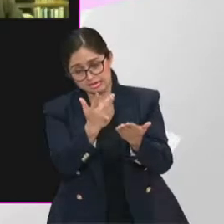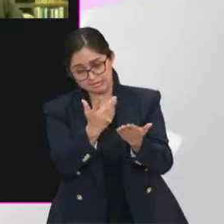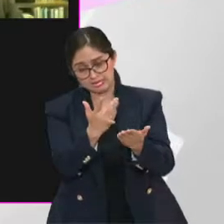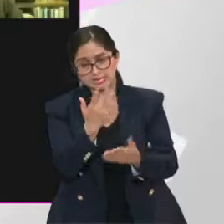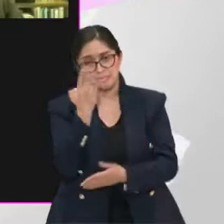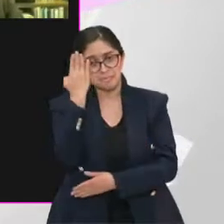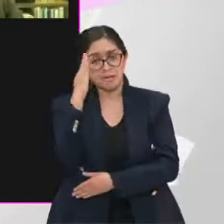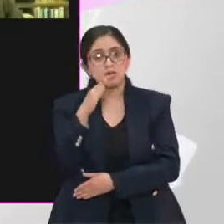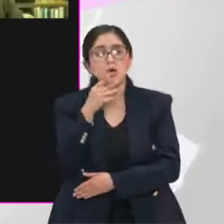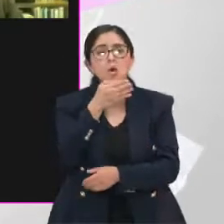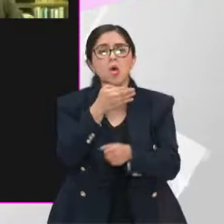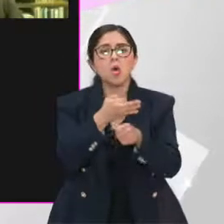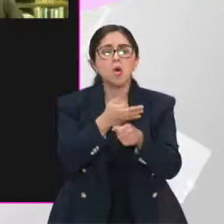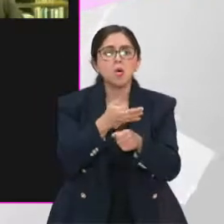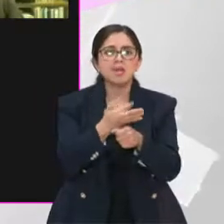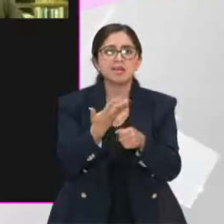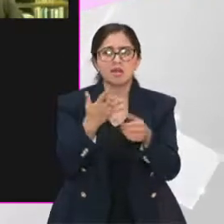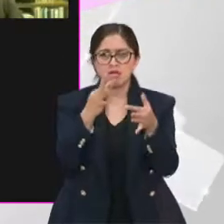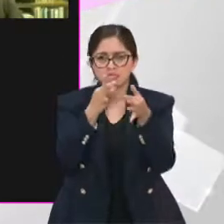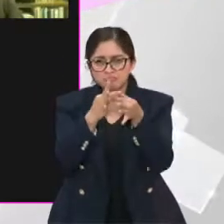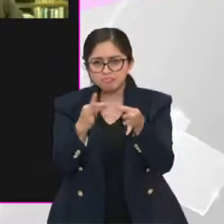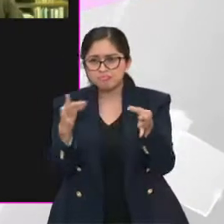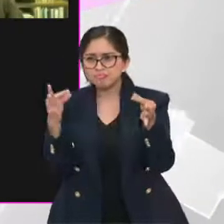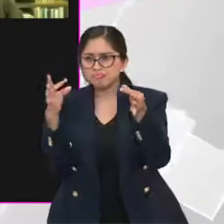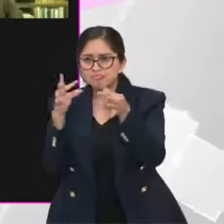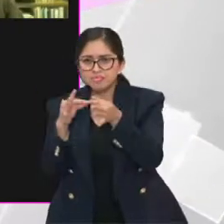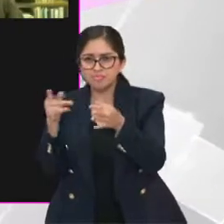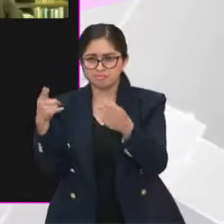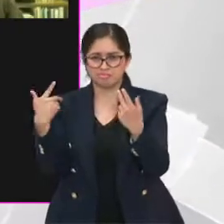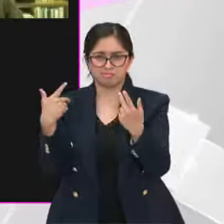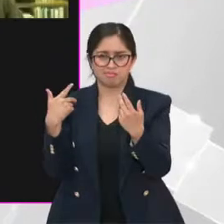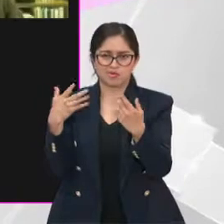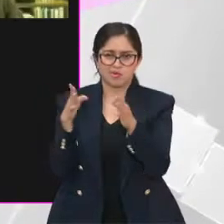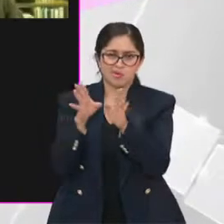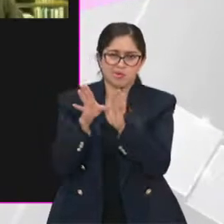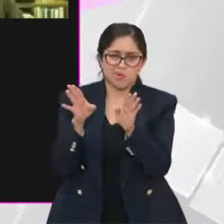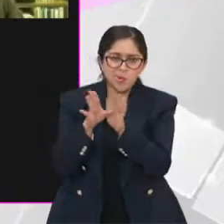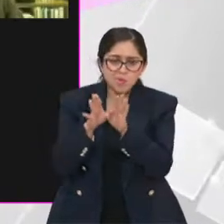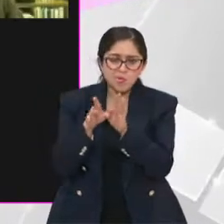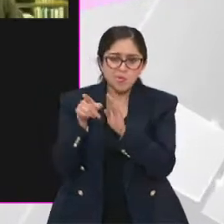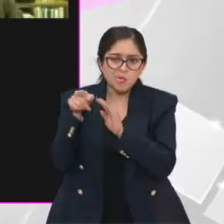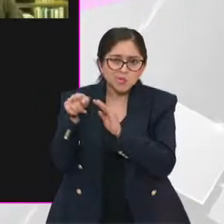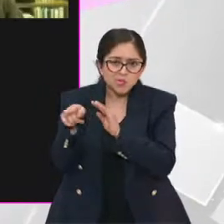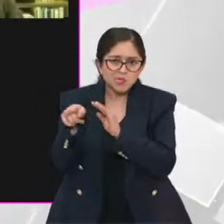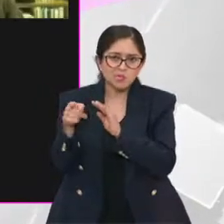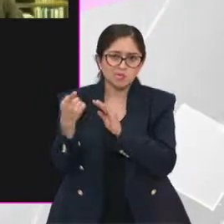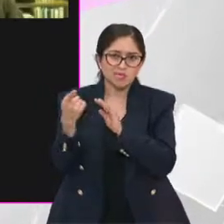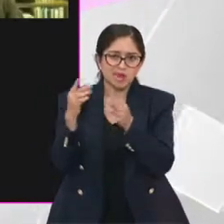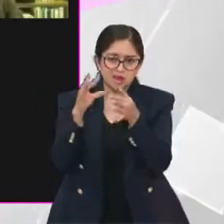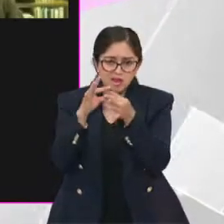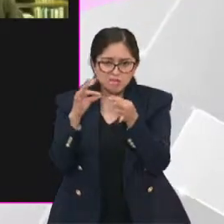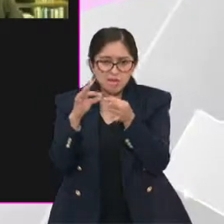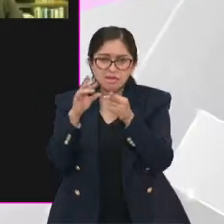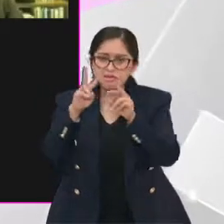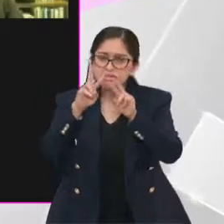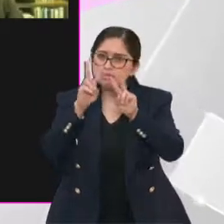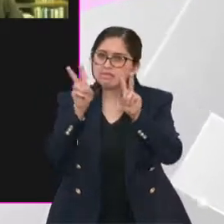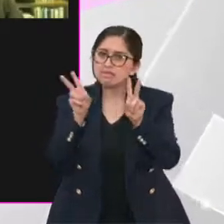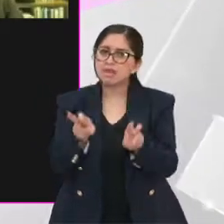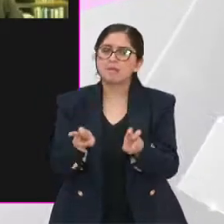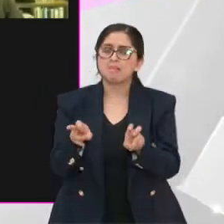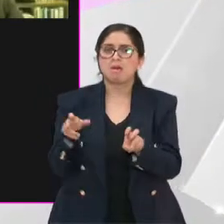Mr. Rafael Loaiza. for this presentation,